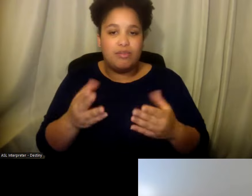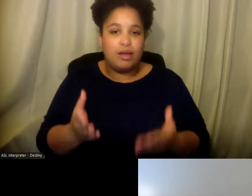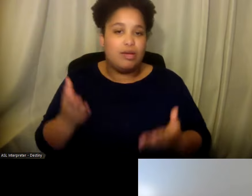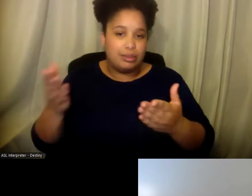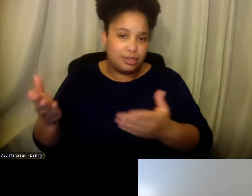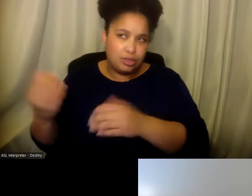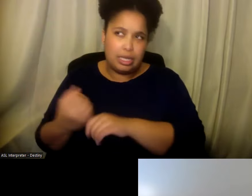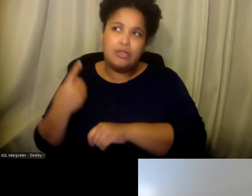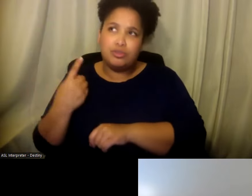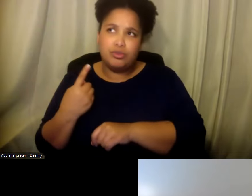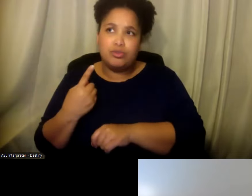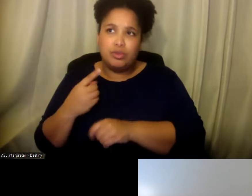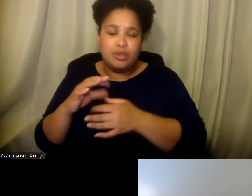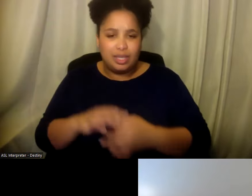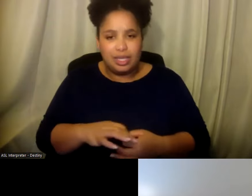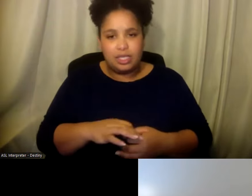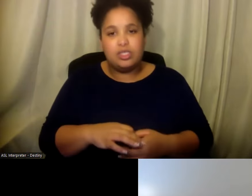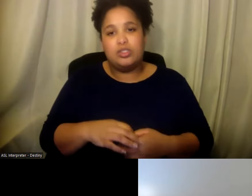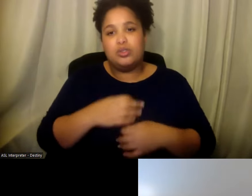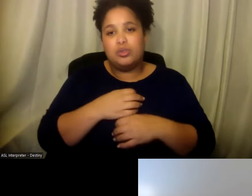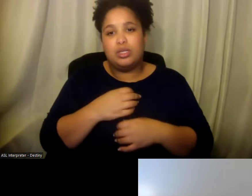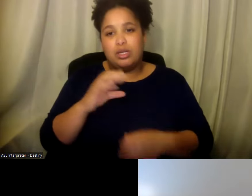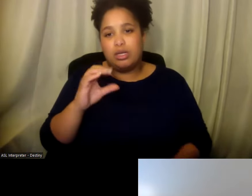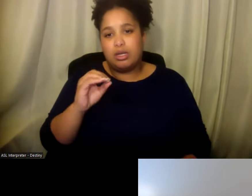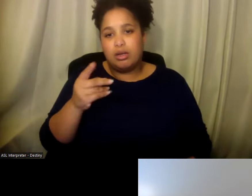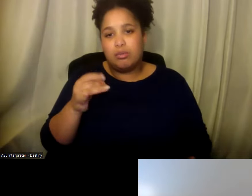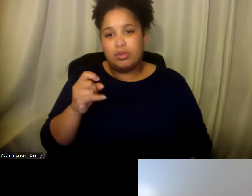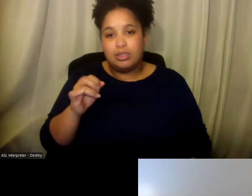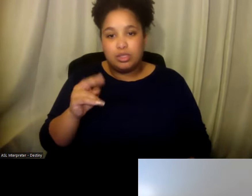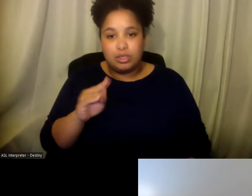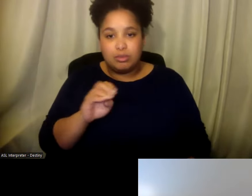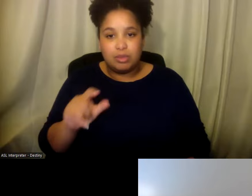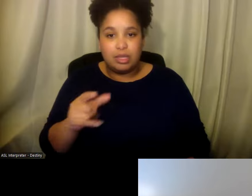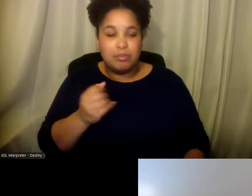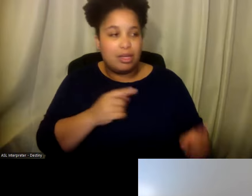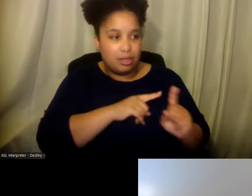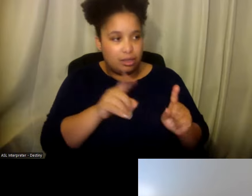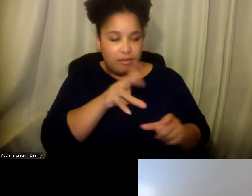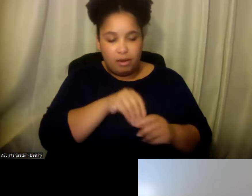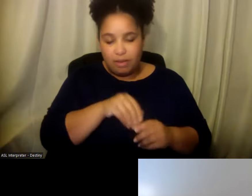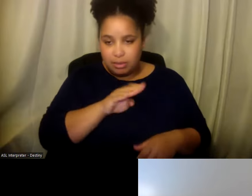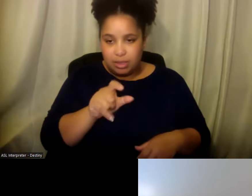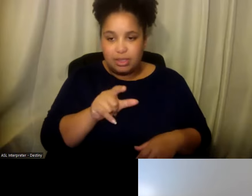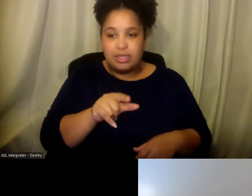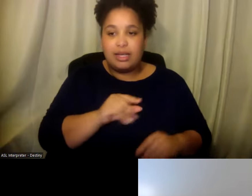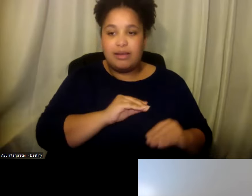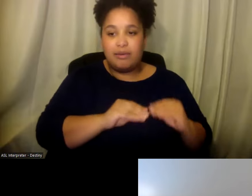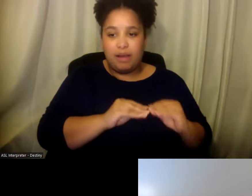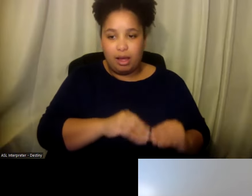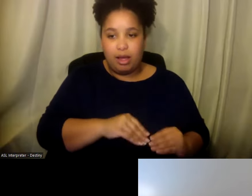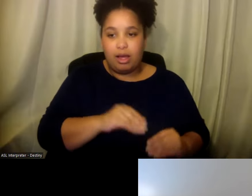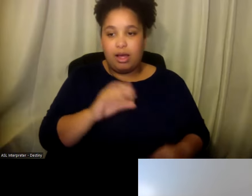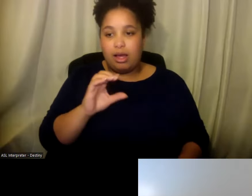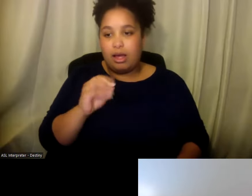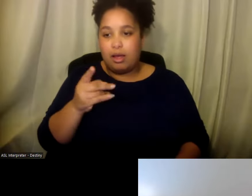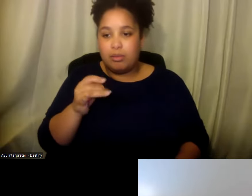recommendations last year about the composition bill. Several members of this committee worked to sort of refine what the composition